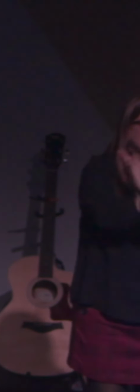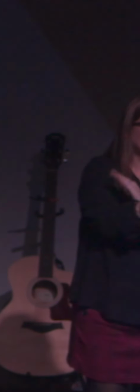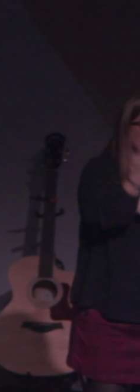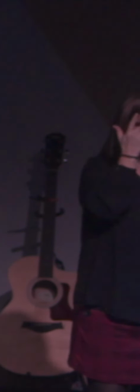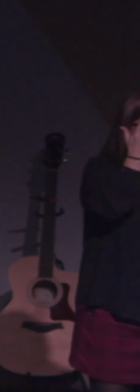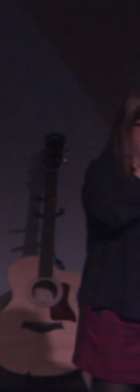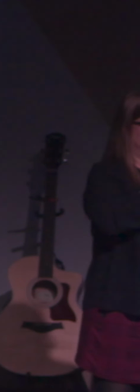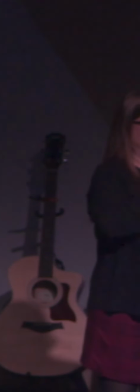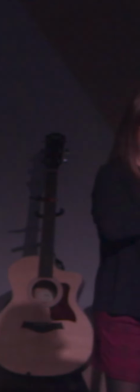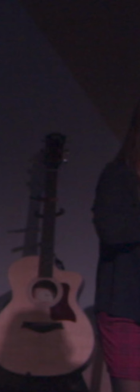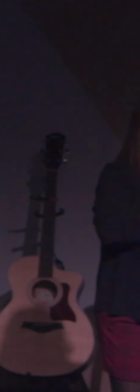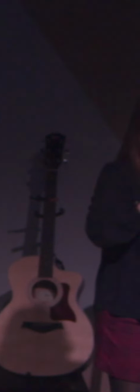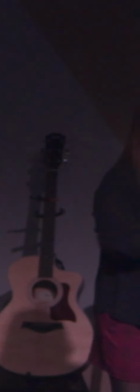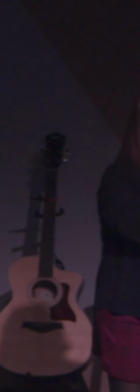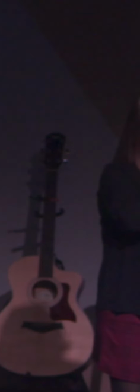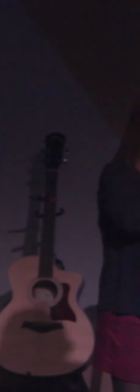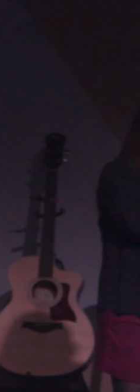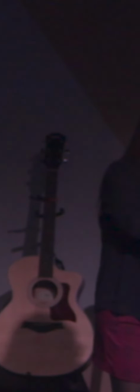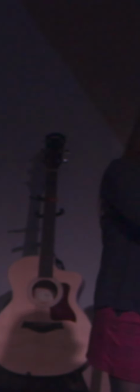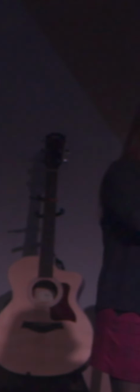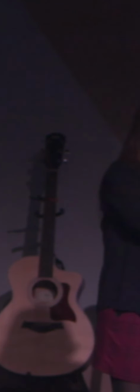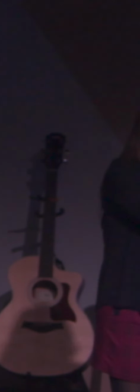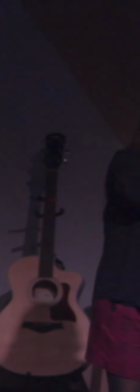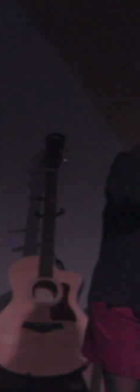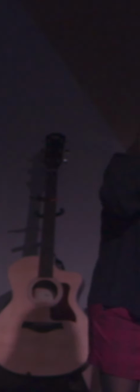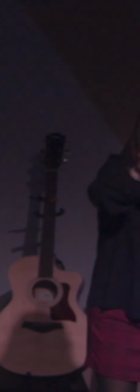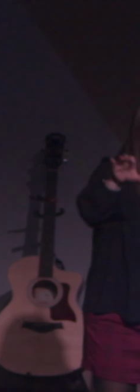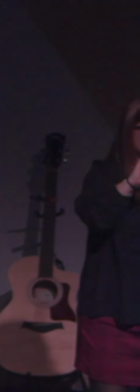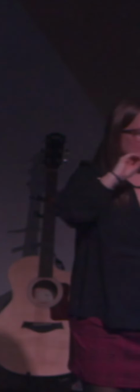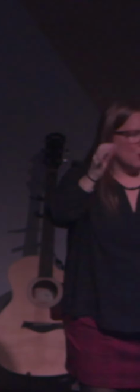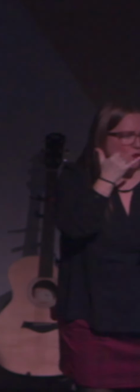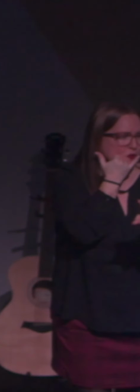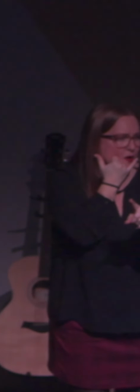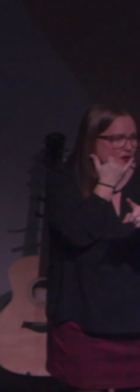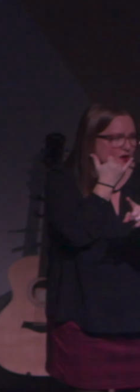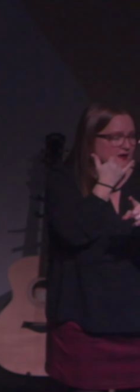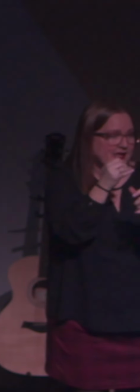my people. He had done no wrong and had never deceived